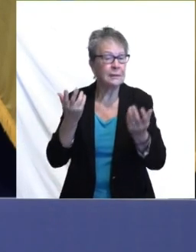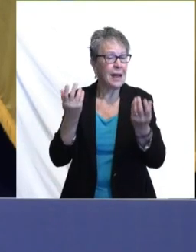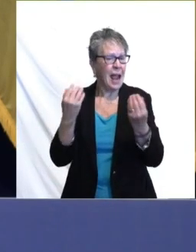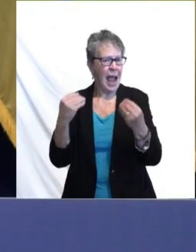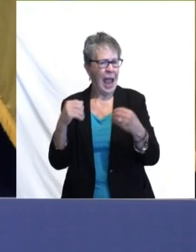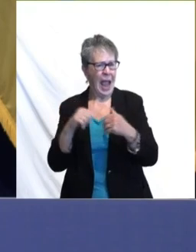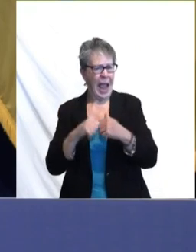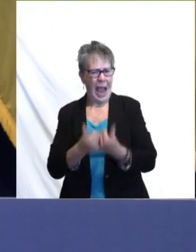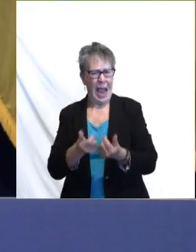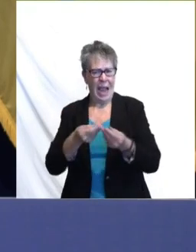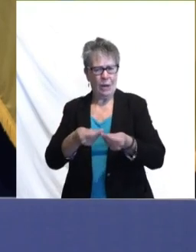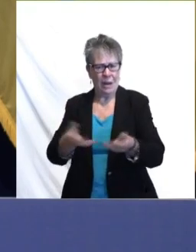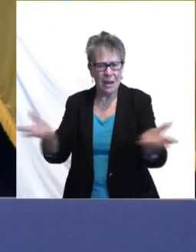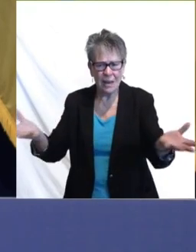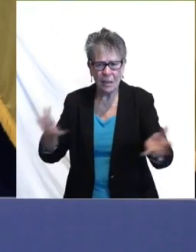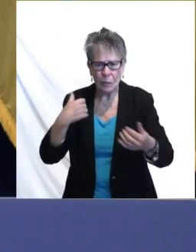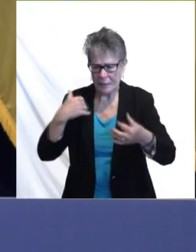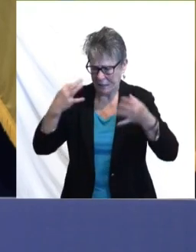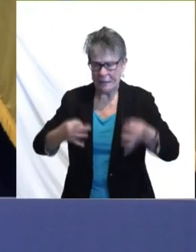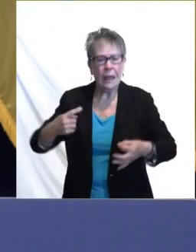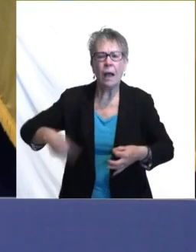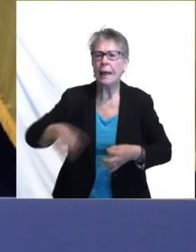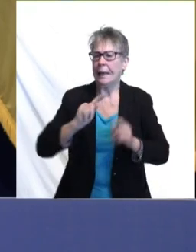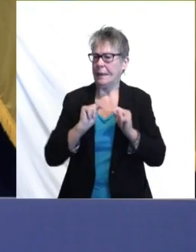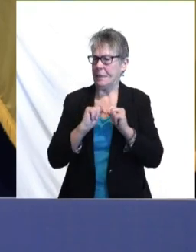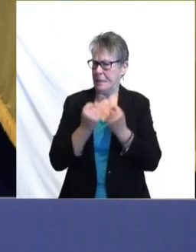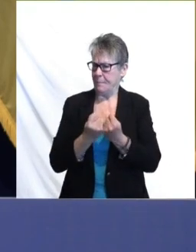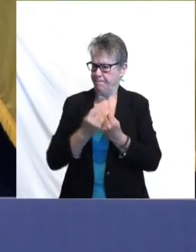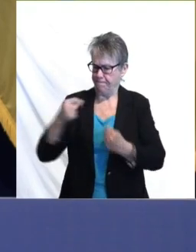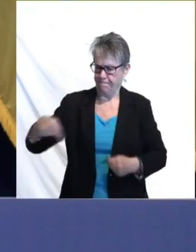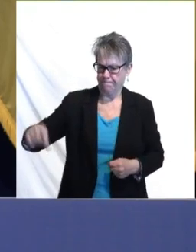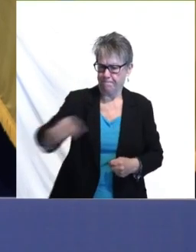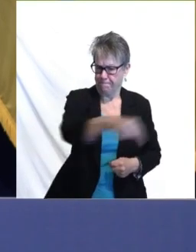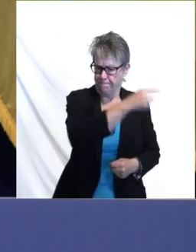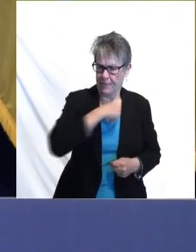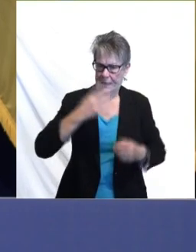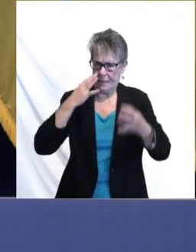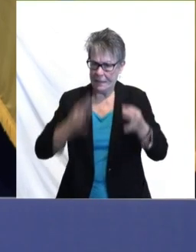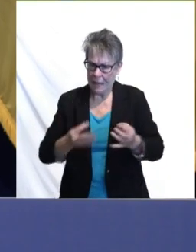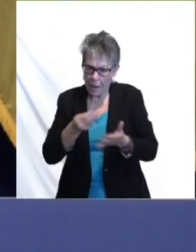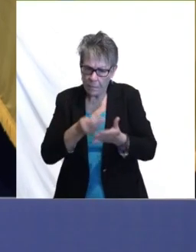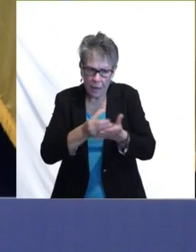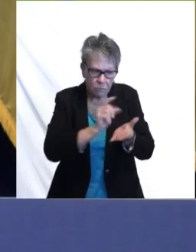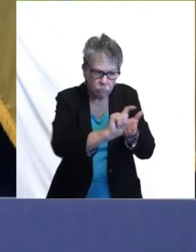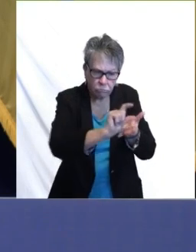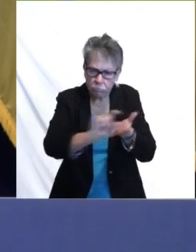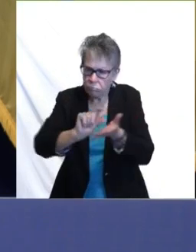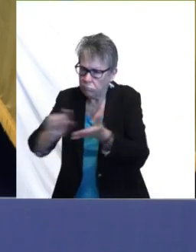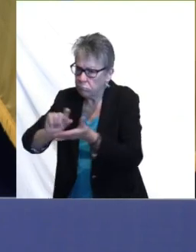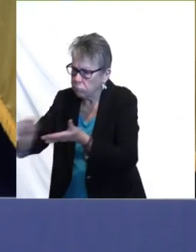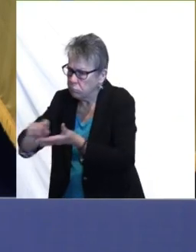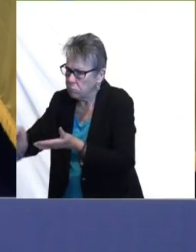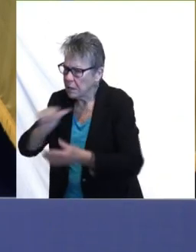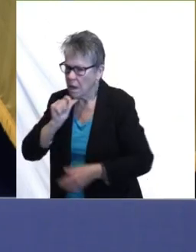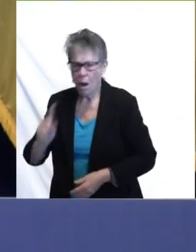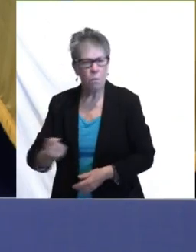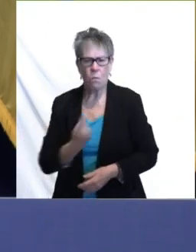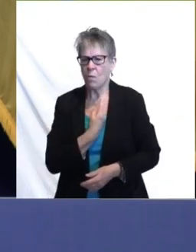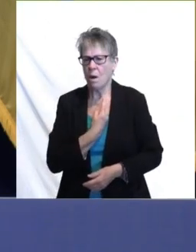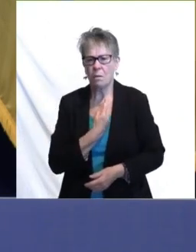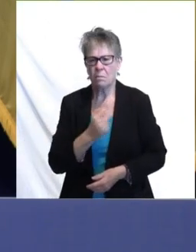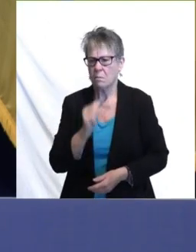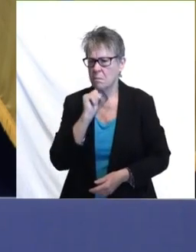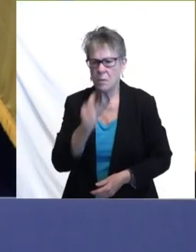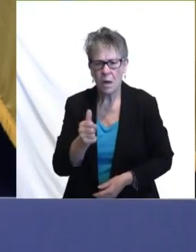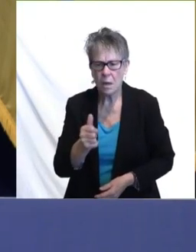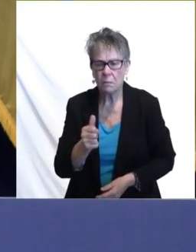as a team. I have no further comment on Jack Chitterelli's comments, other